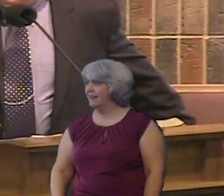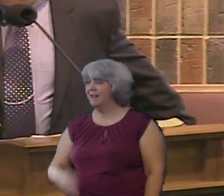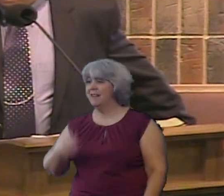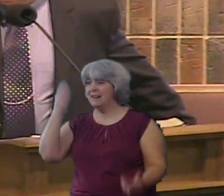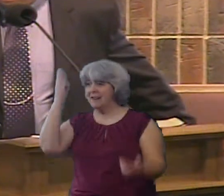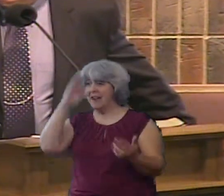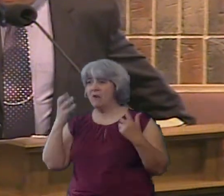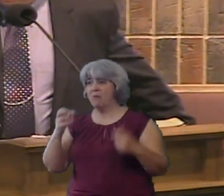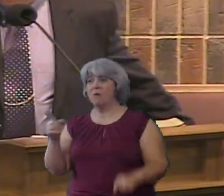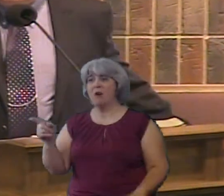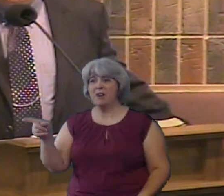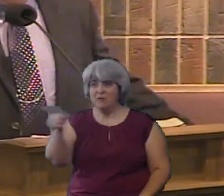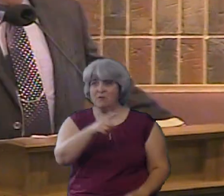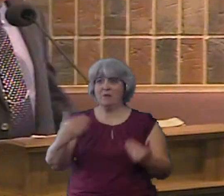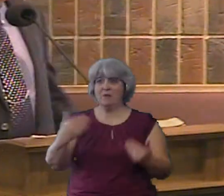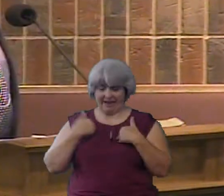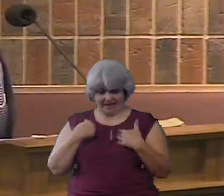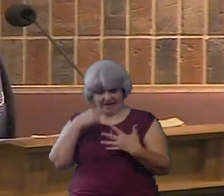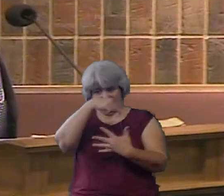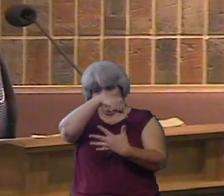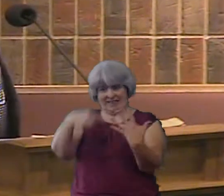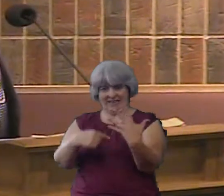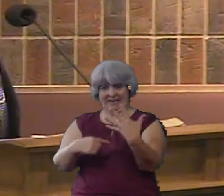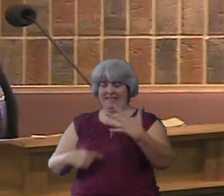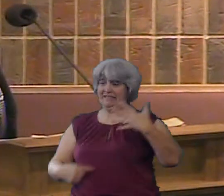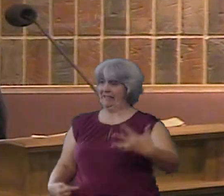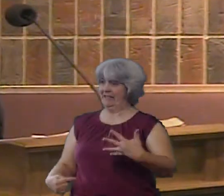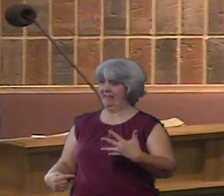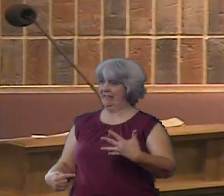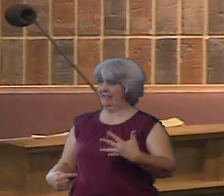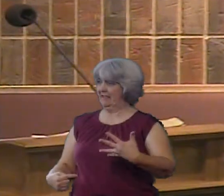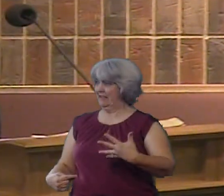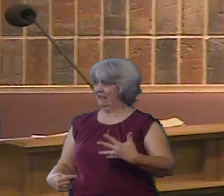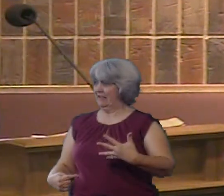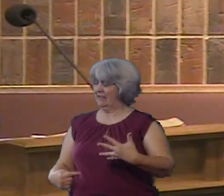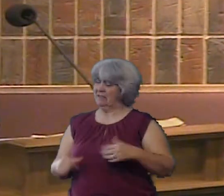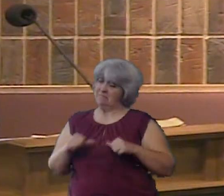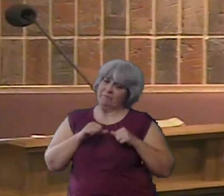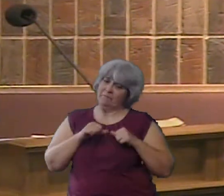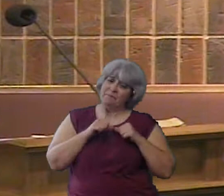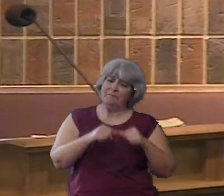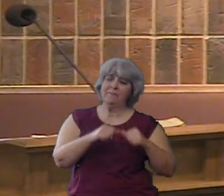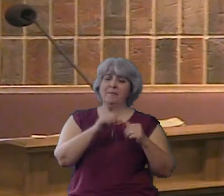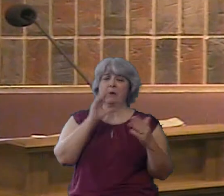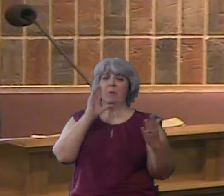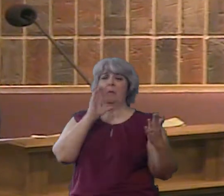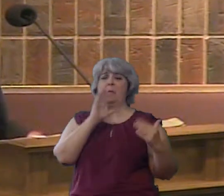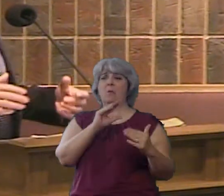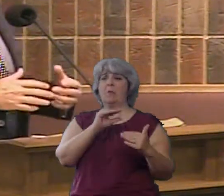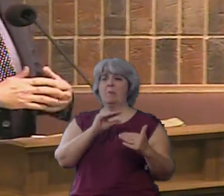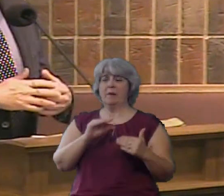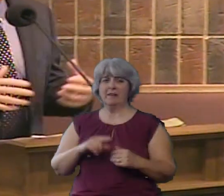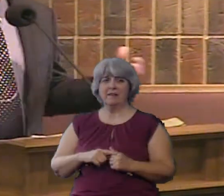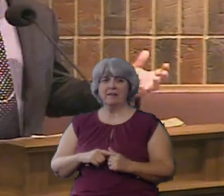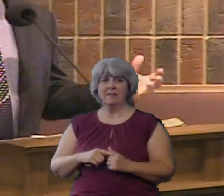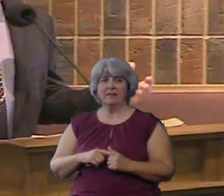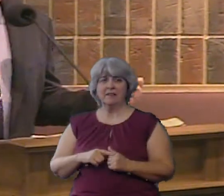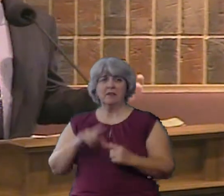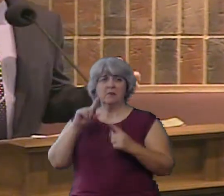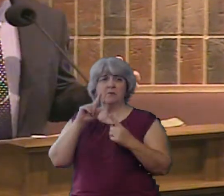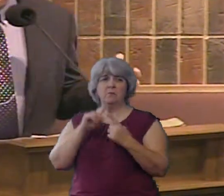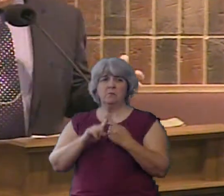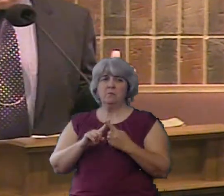to have those things. To be steadfast in hope, to be